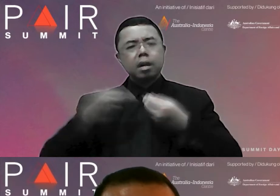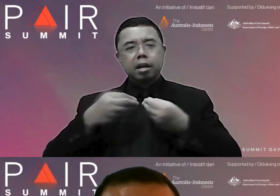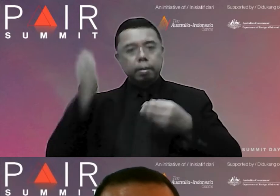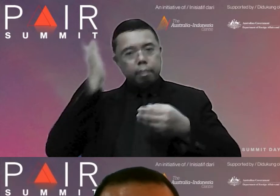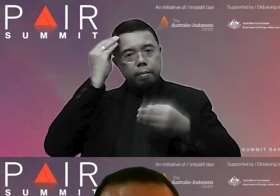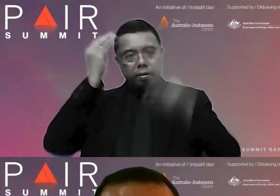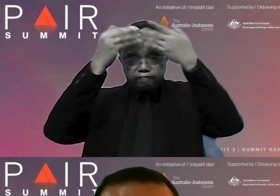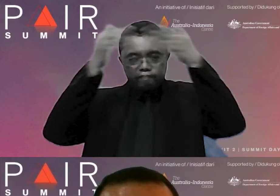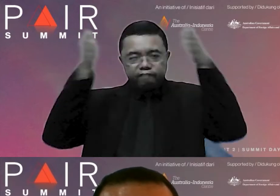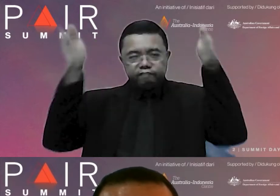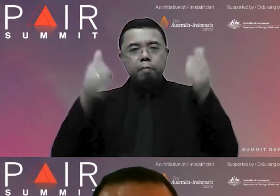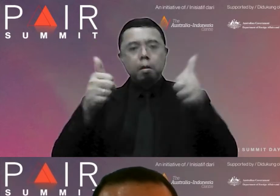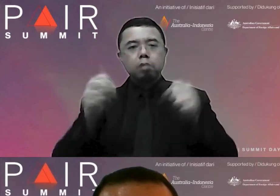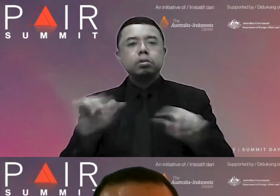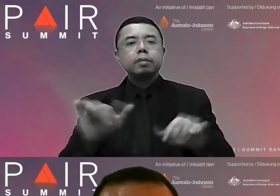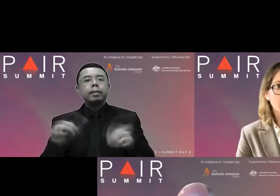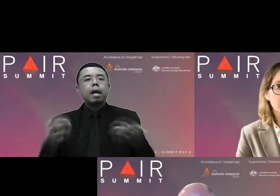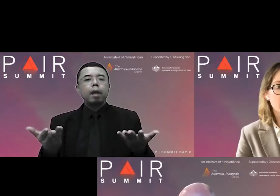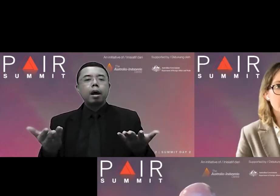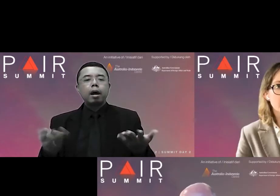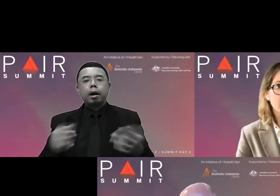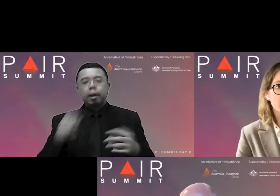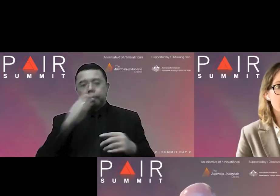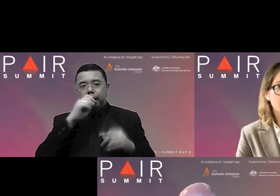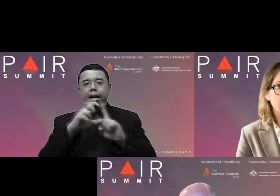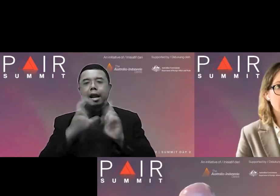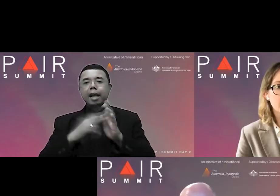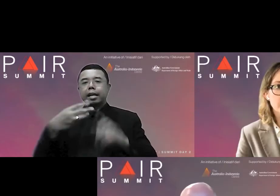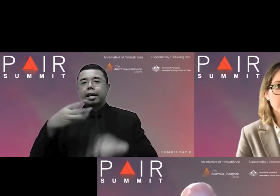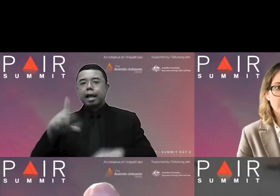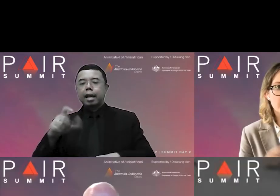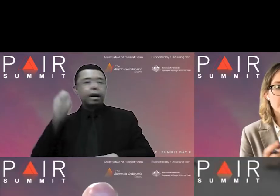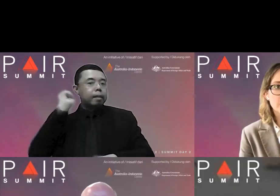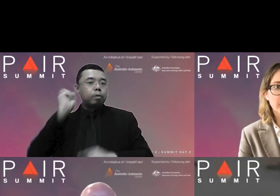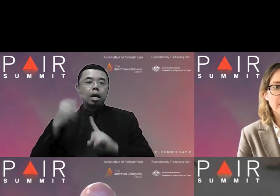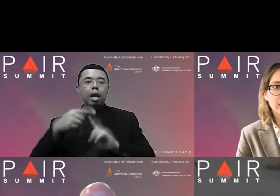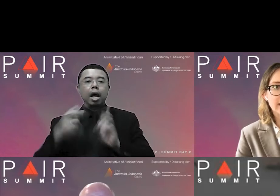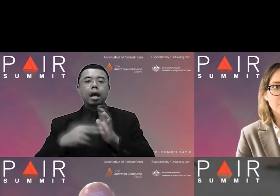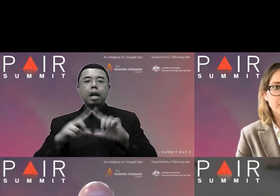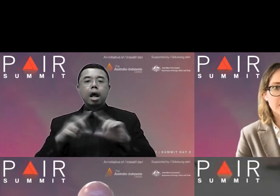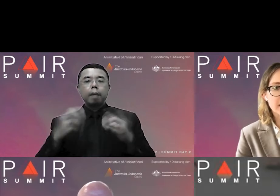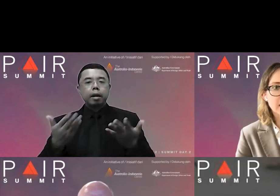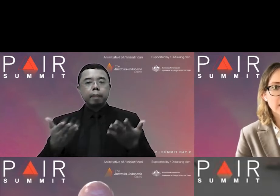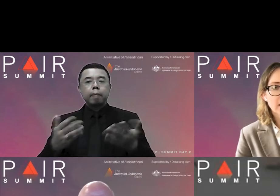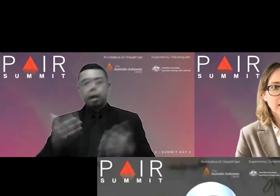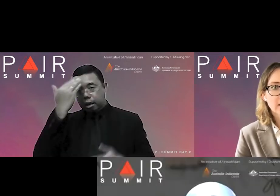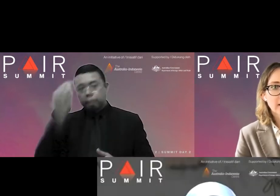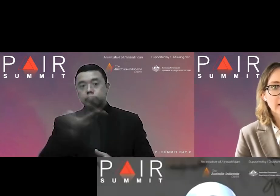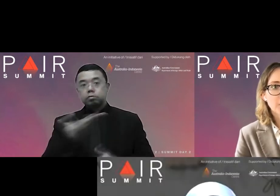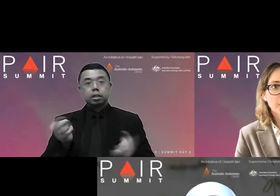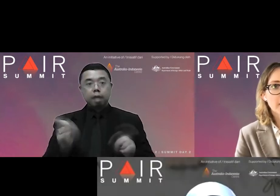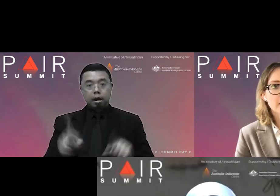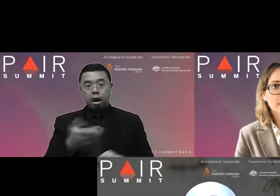about where that compliance was occurring. I mean, Simon, you made the message around health. You talked about health literacy.